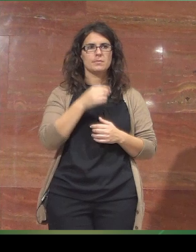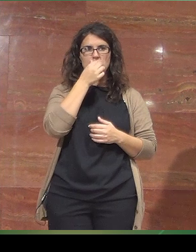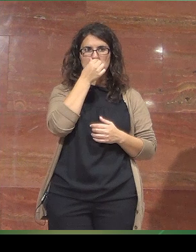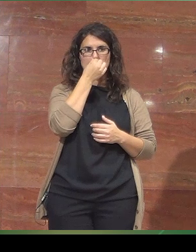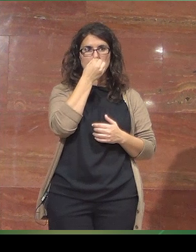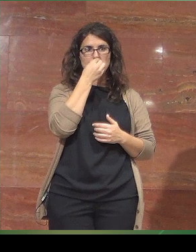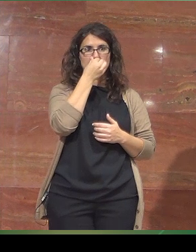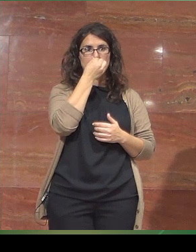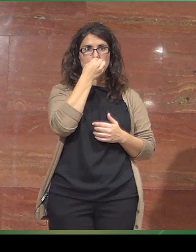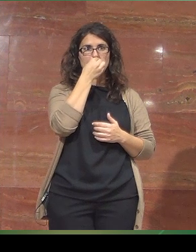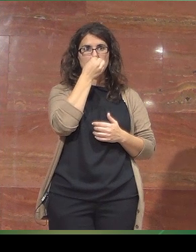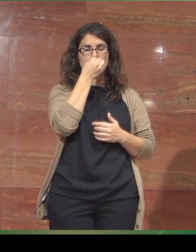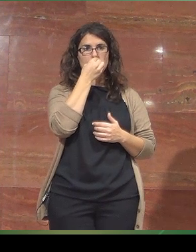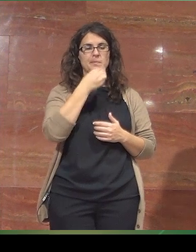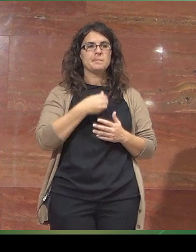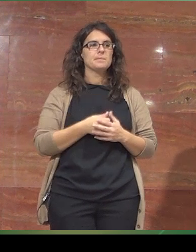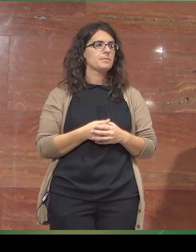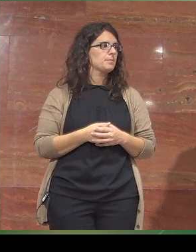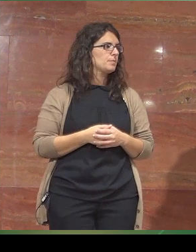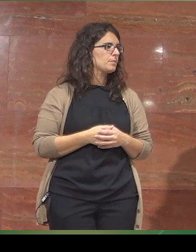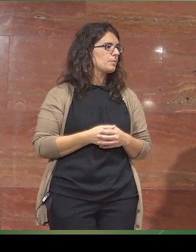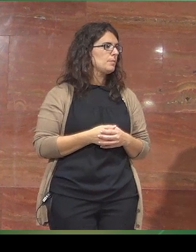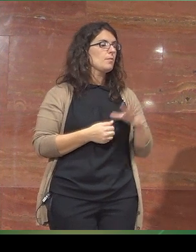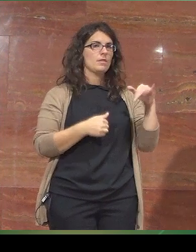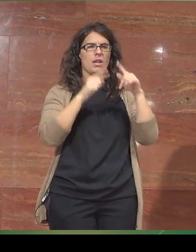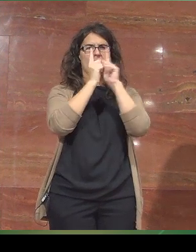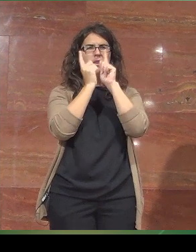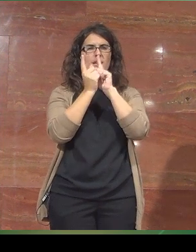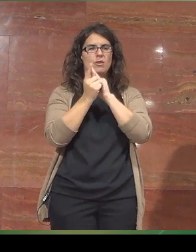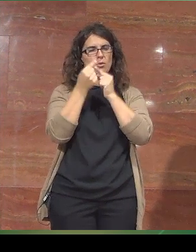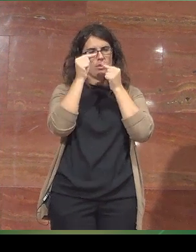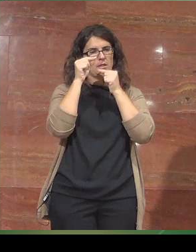to make sure that the map was fit for purpose.